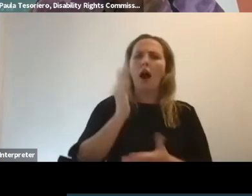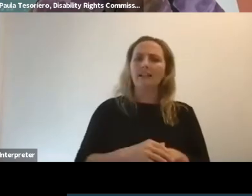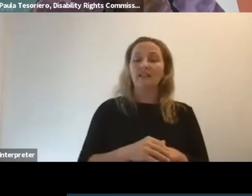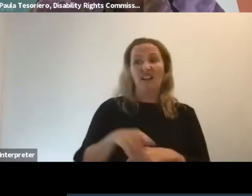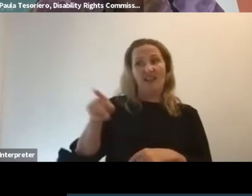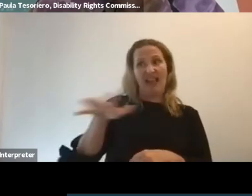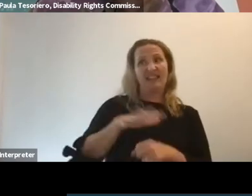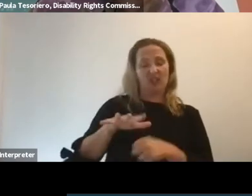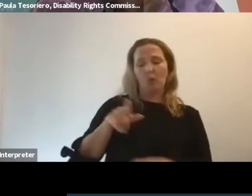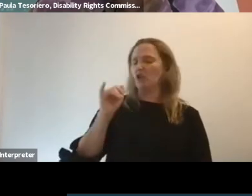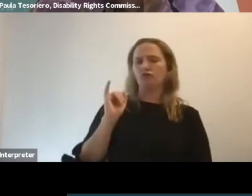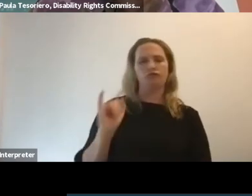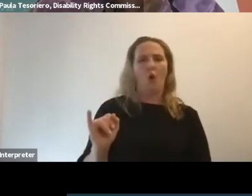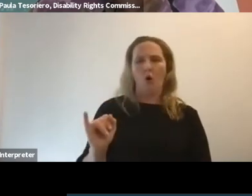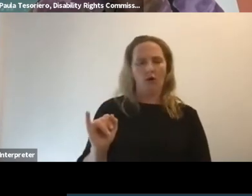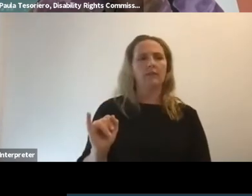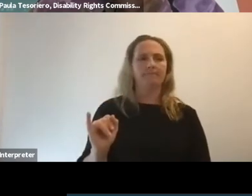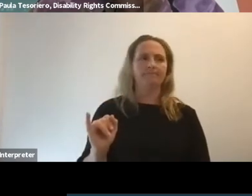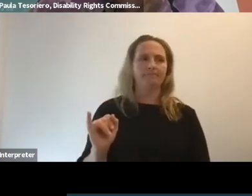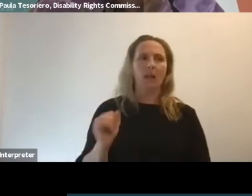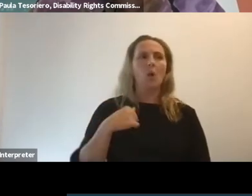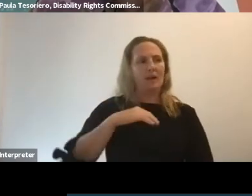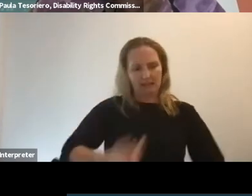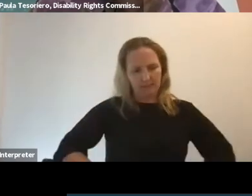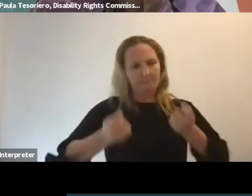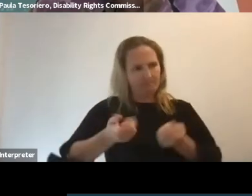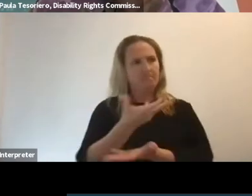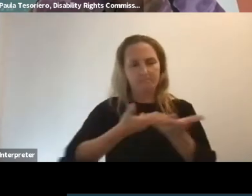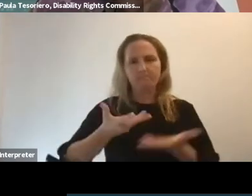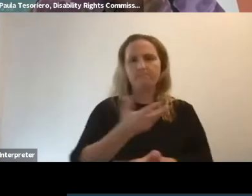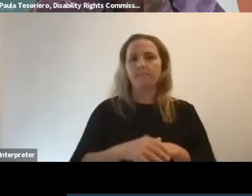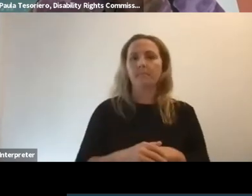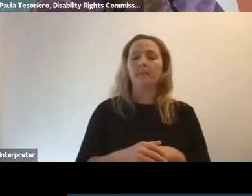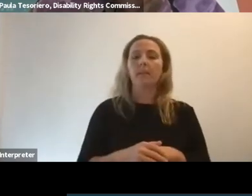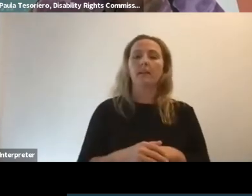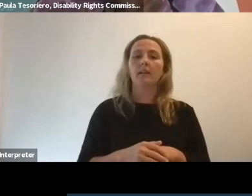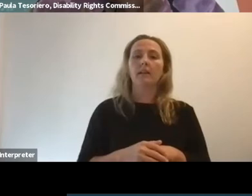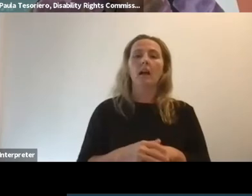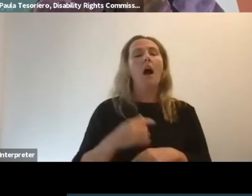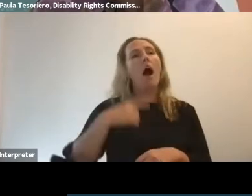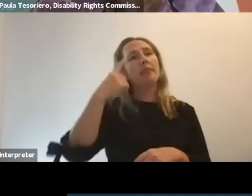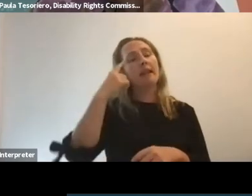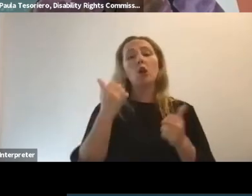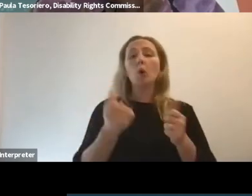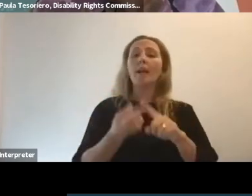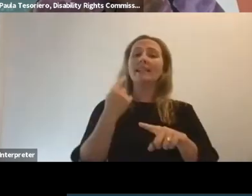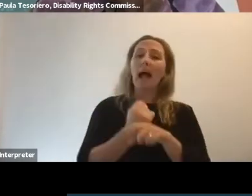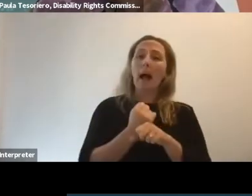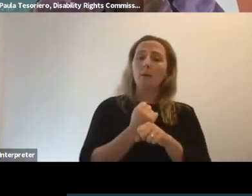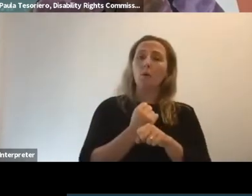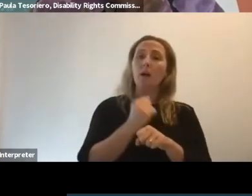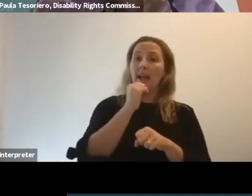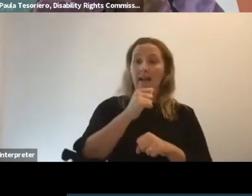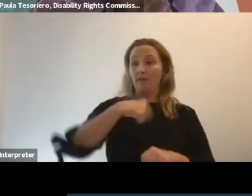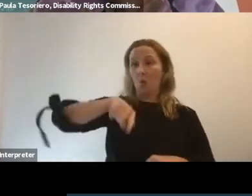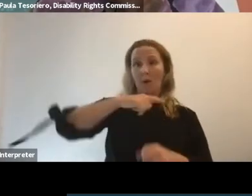And I suppose my reflection on that is a great sort of example as to openly talking as leaders across the